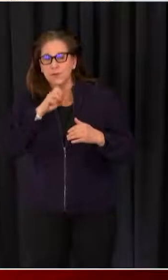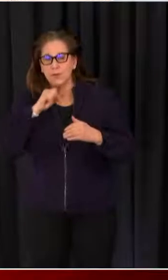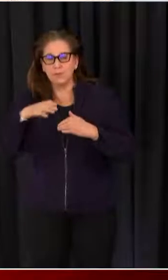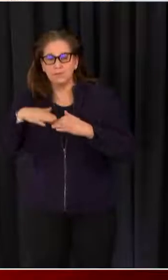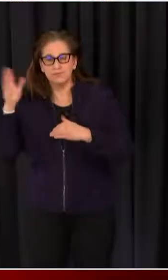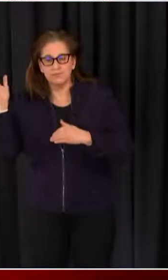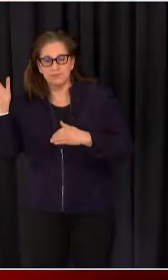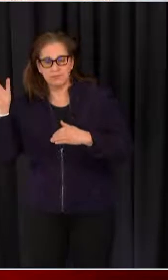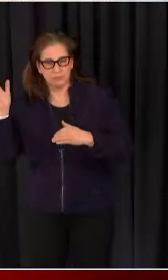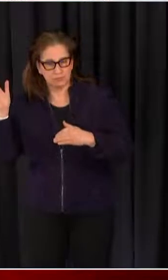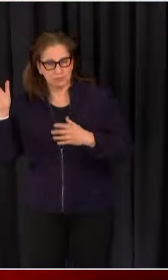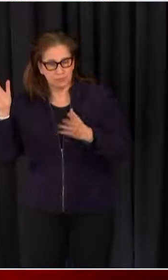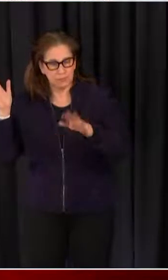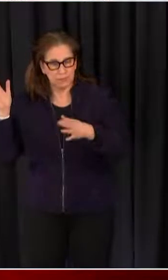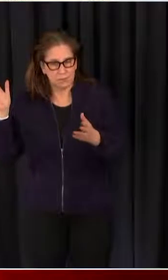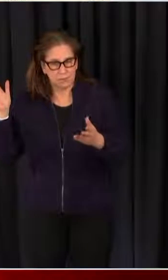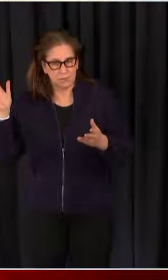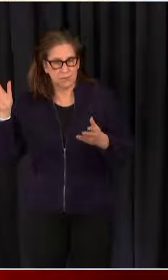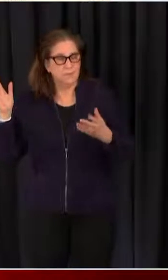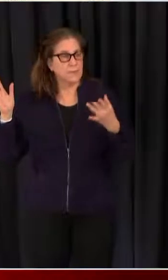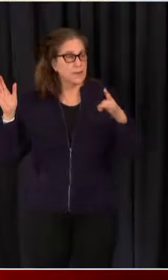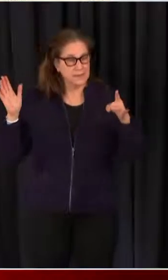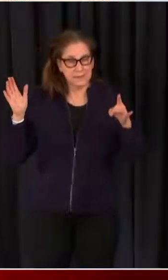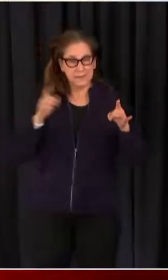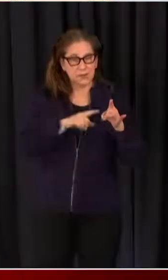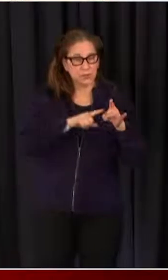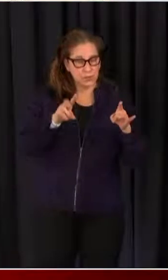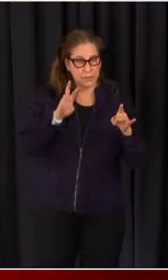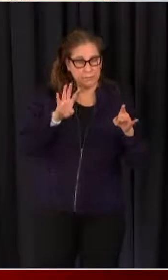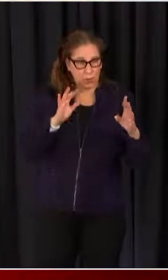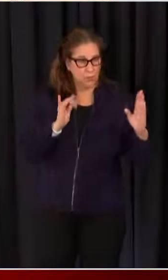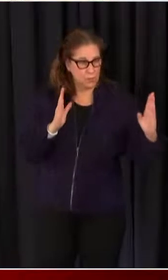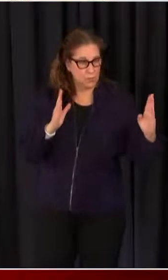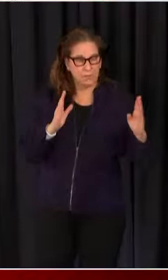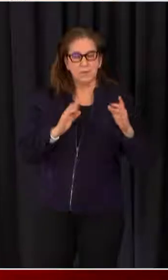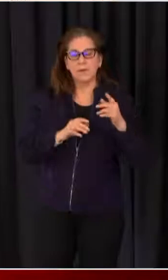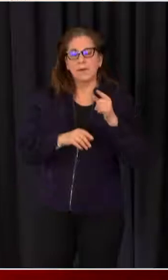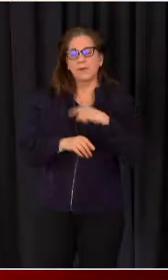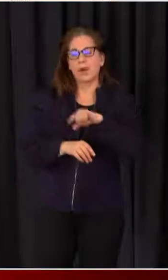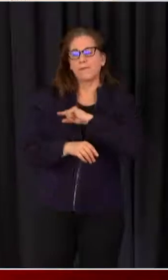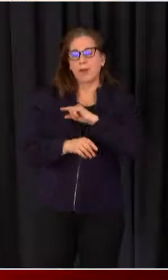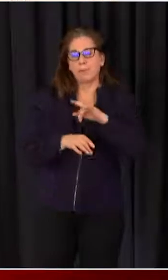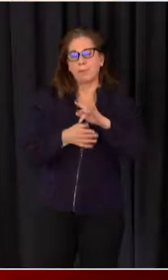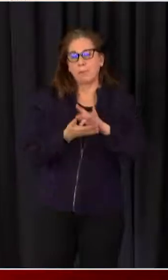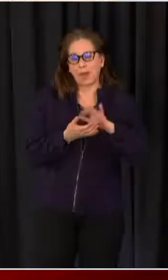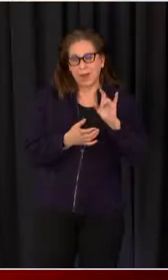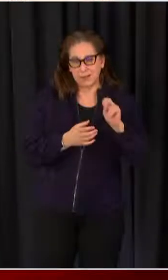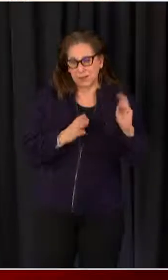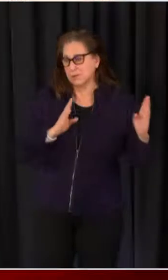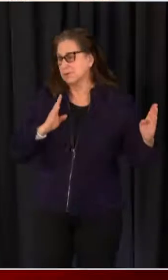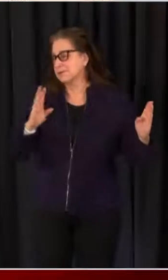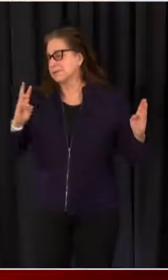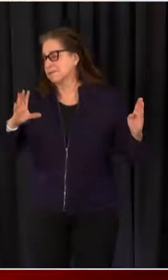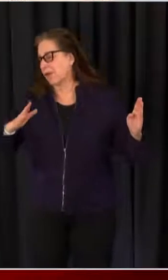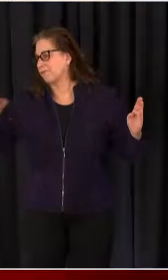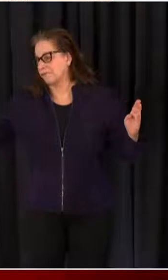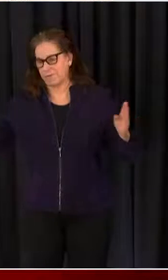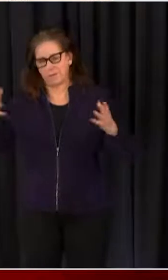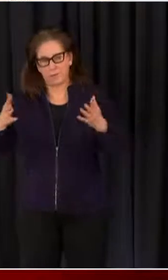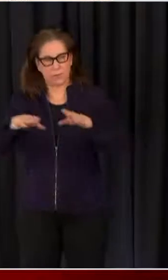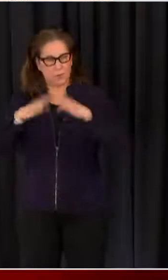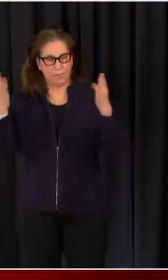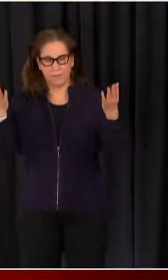and DC residents 18 to 64 with qualifying medical conditions, and all zip